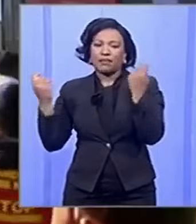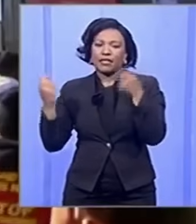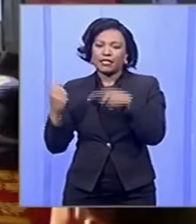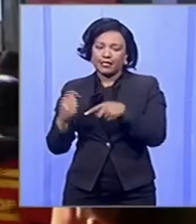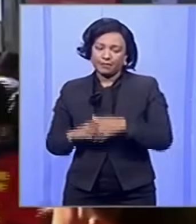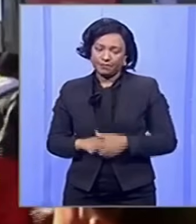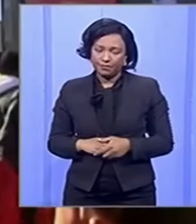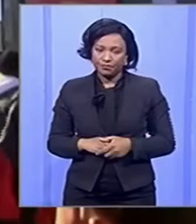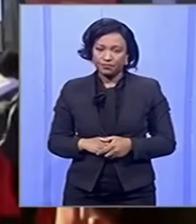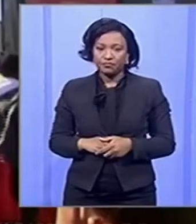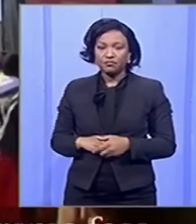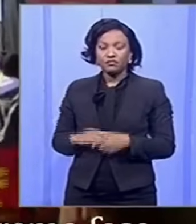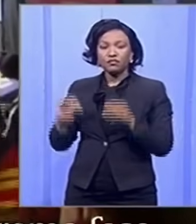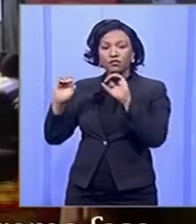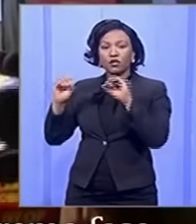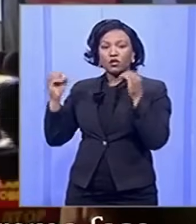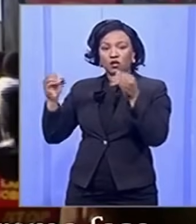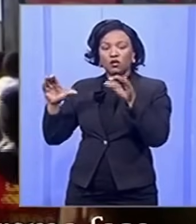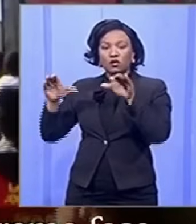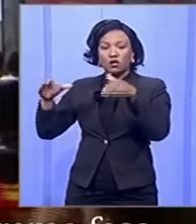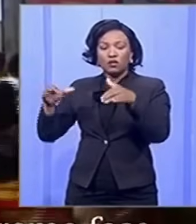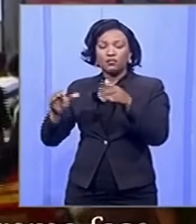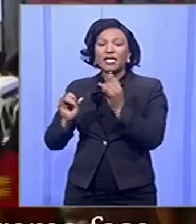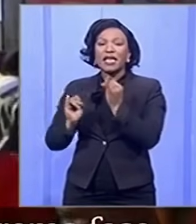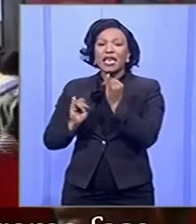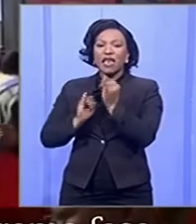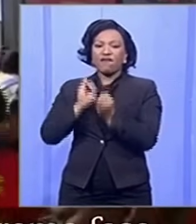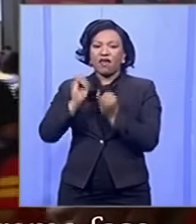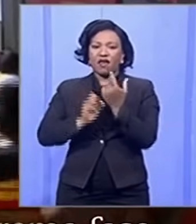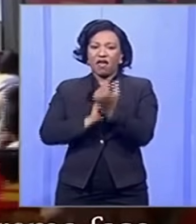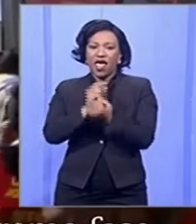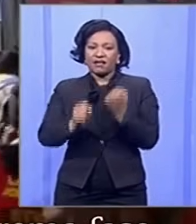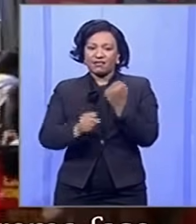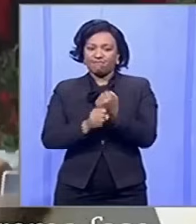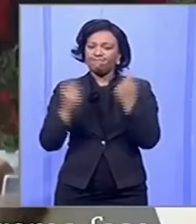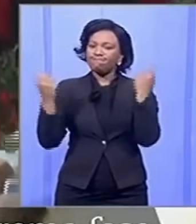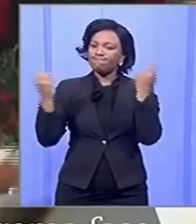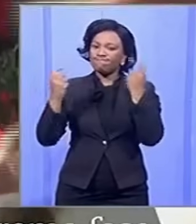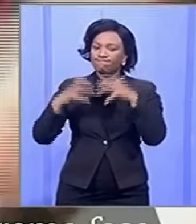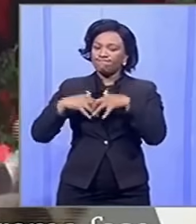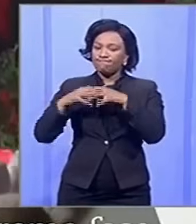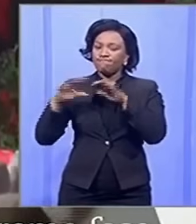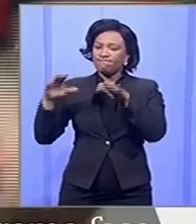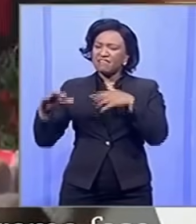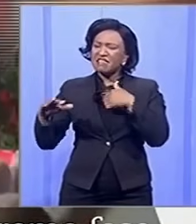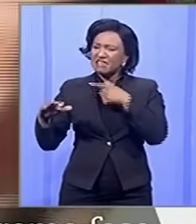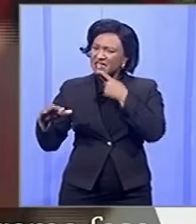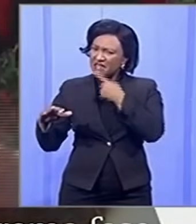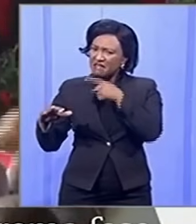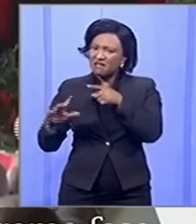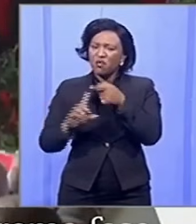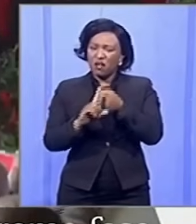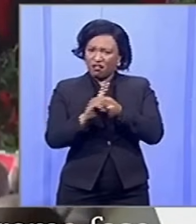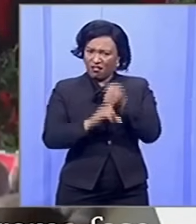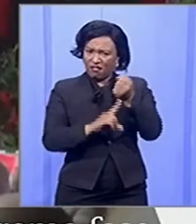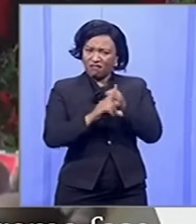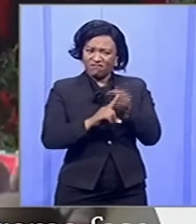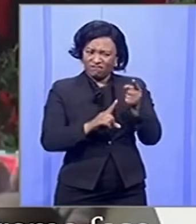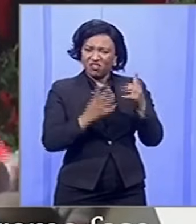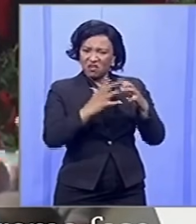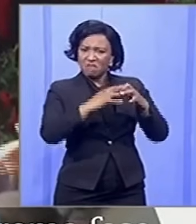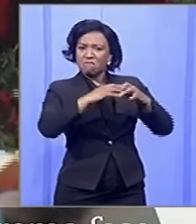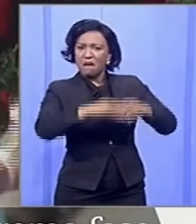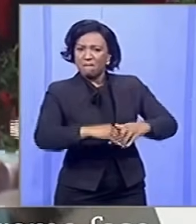EFF e hlwele keteka mengwaga e lesometee ya go hlongwa ga yona gomme re ikemišeditše go phuhlamiša mmušo wa botee bja bosetšhaba. Moetapele